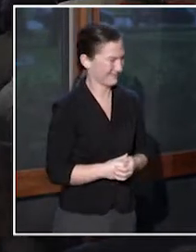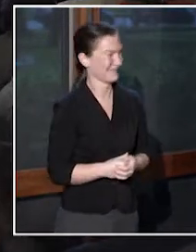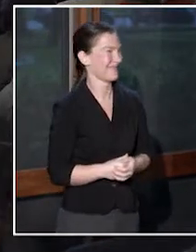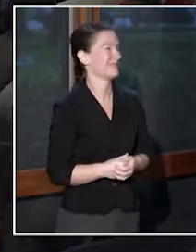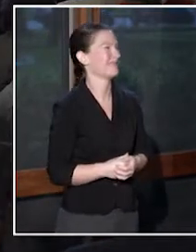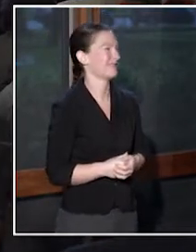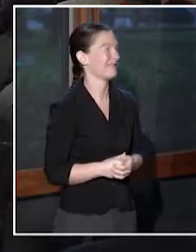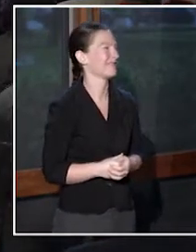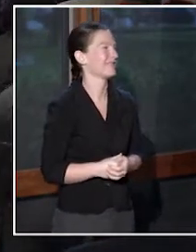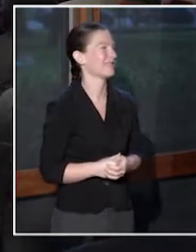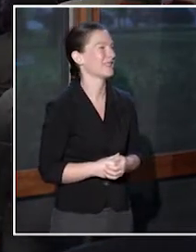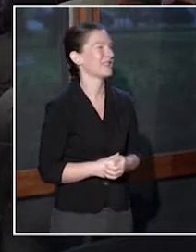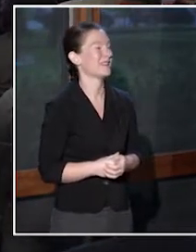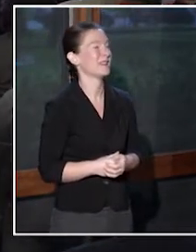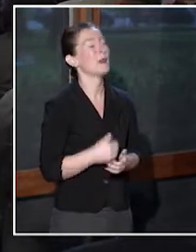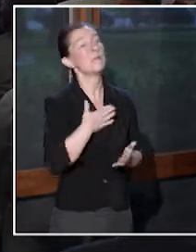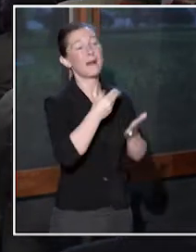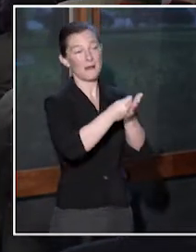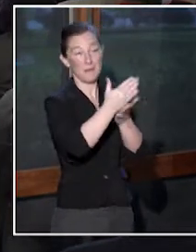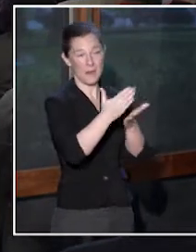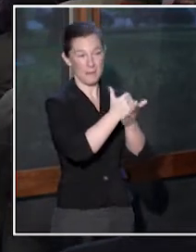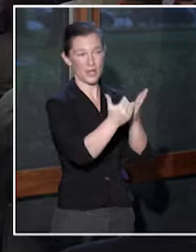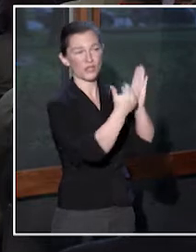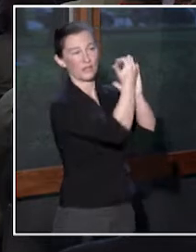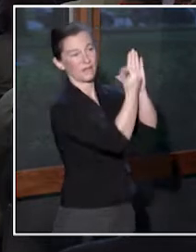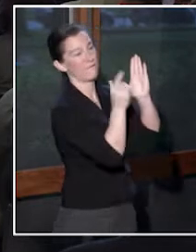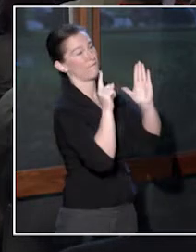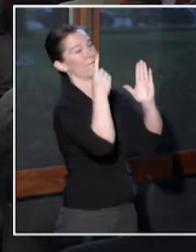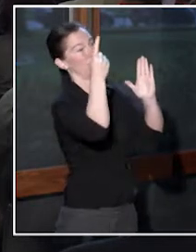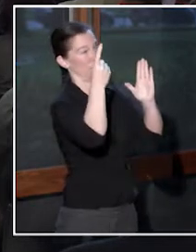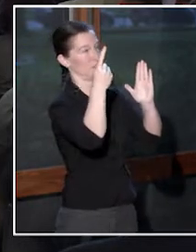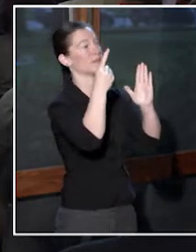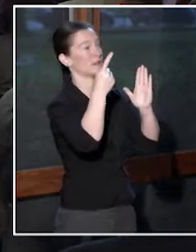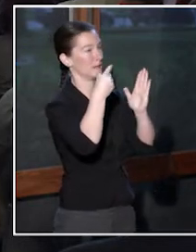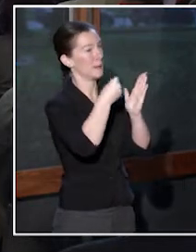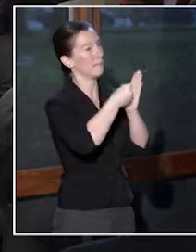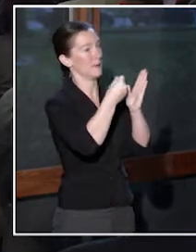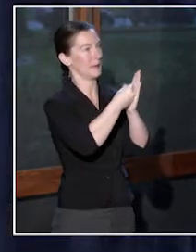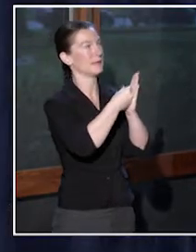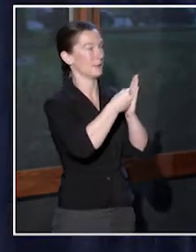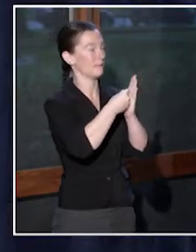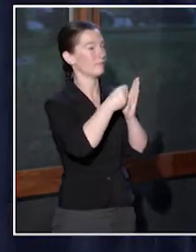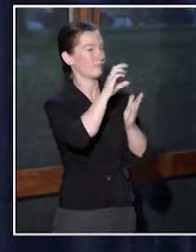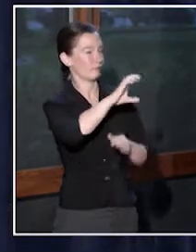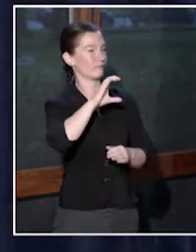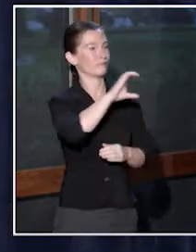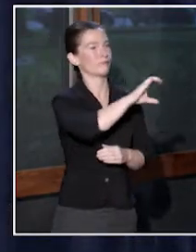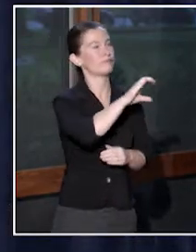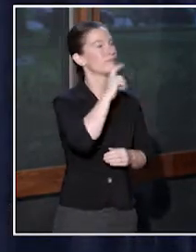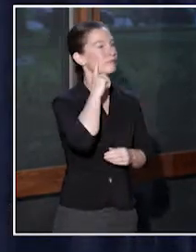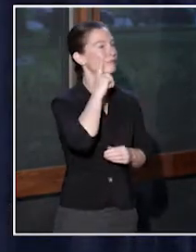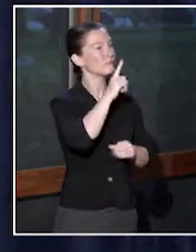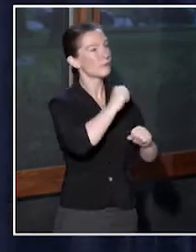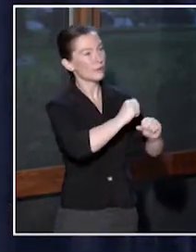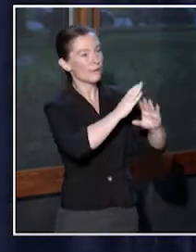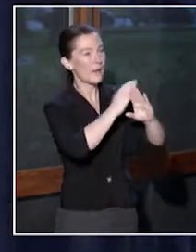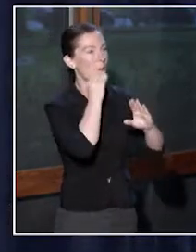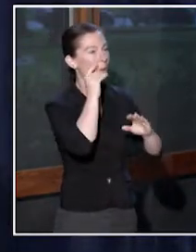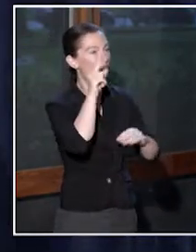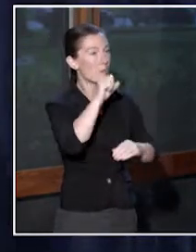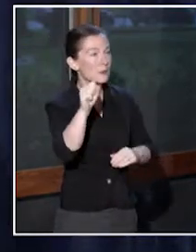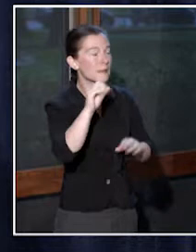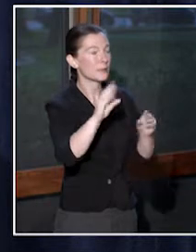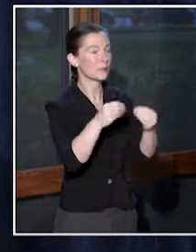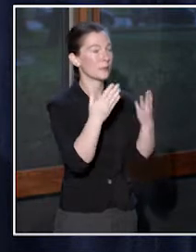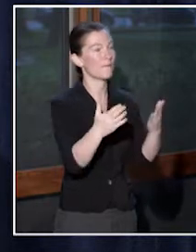But the first dollars in that budget will be dedicated to preventing homelessness, providing shelter for those who live outside